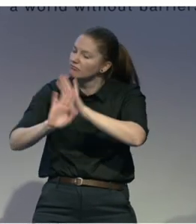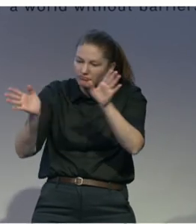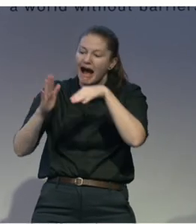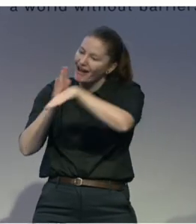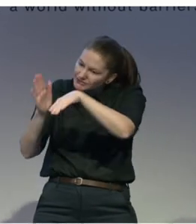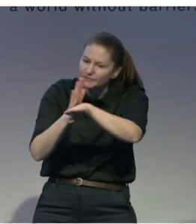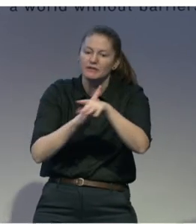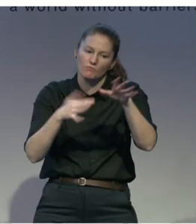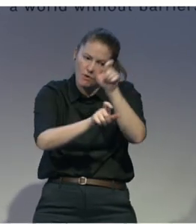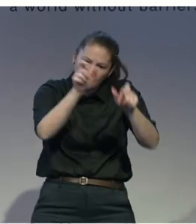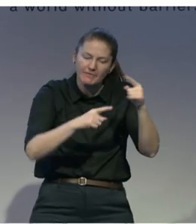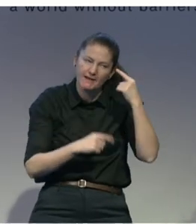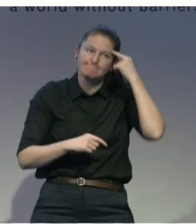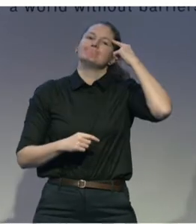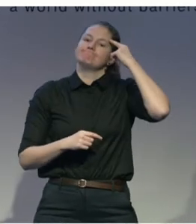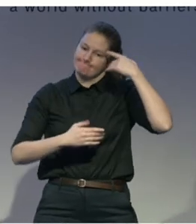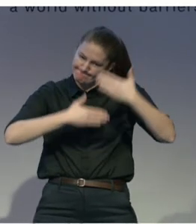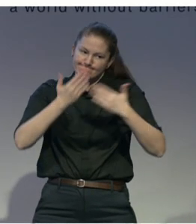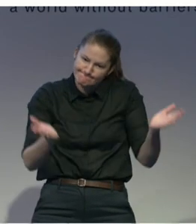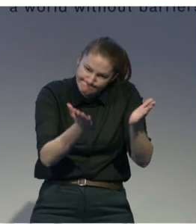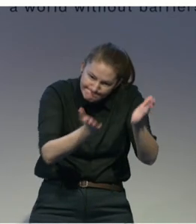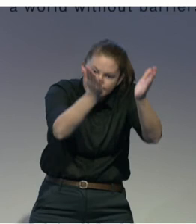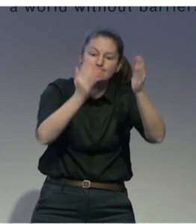and transport discounts.